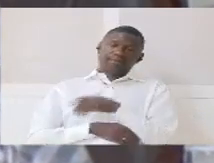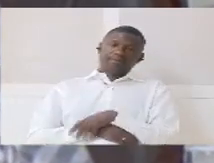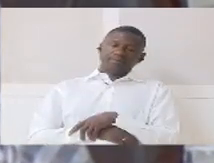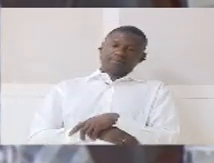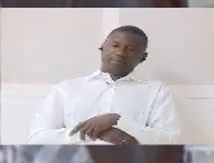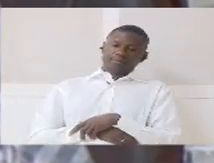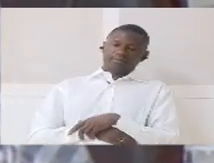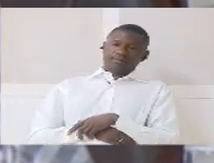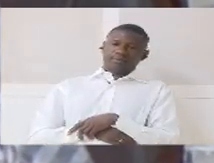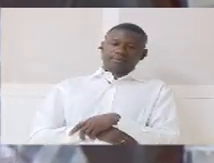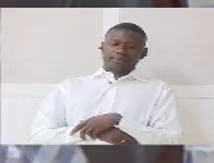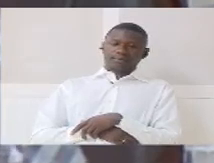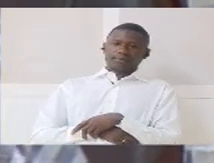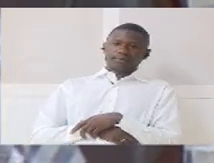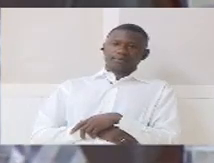didn't